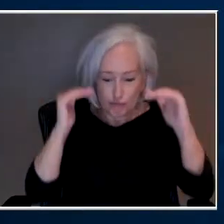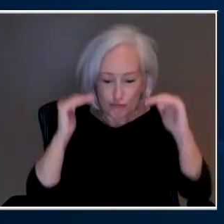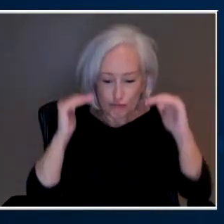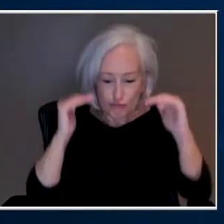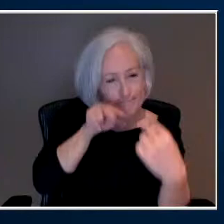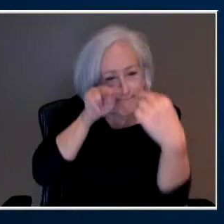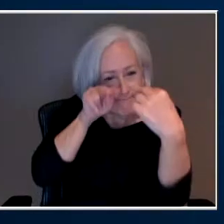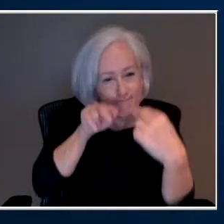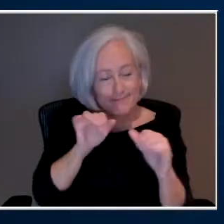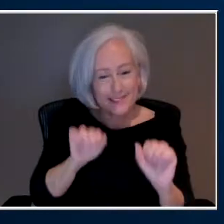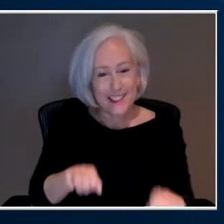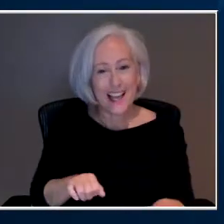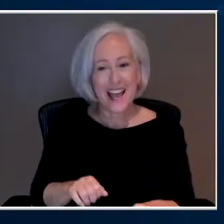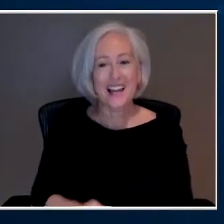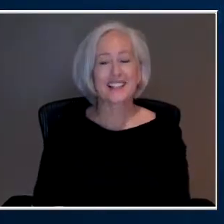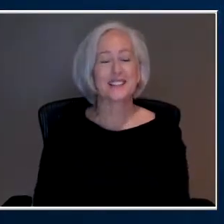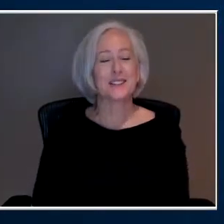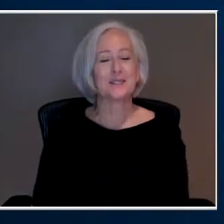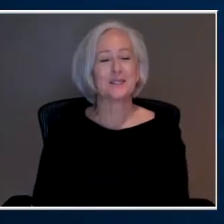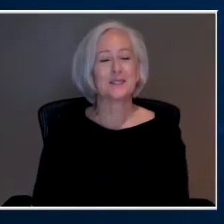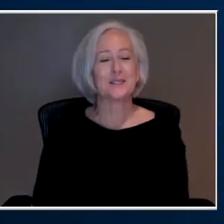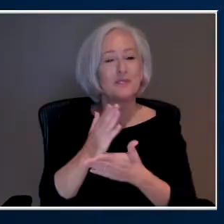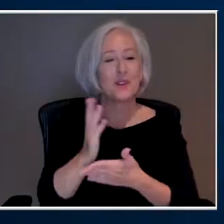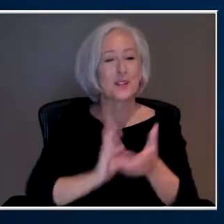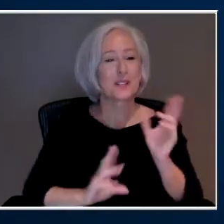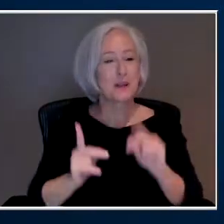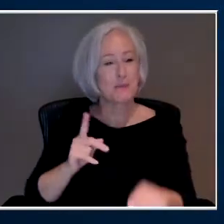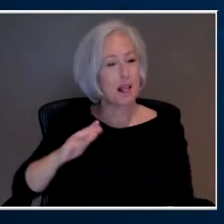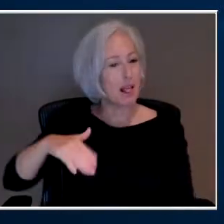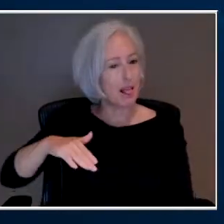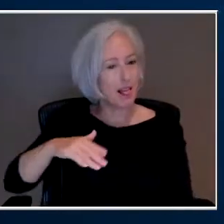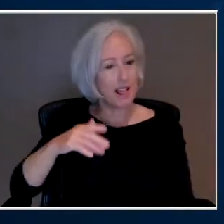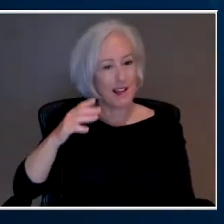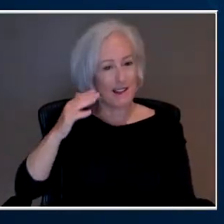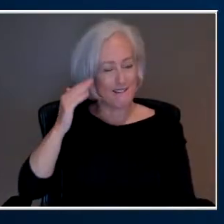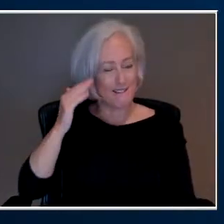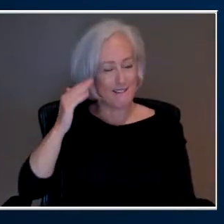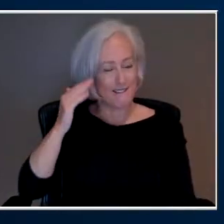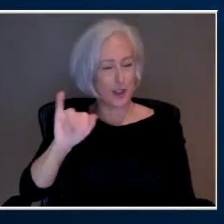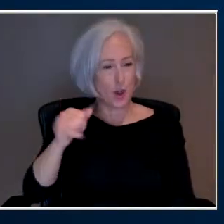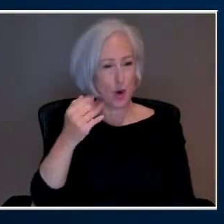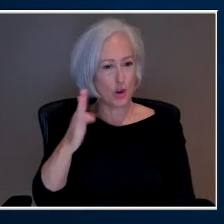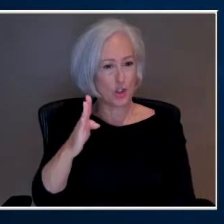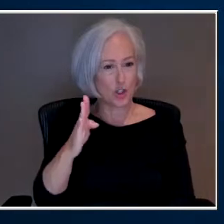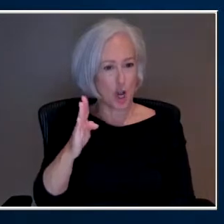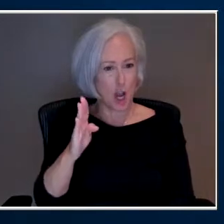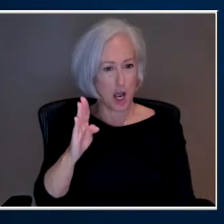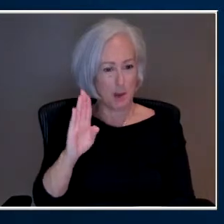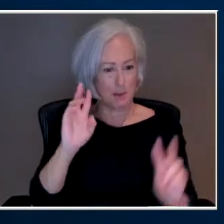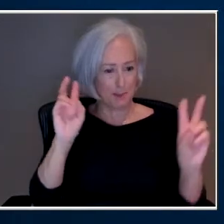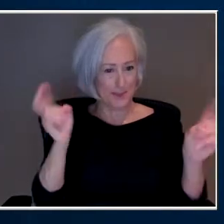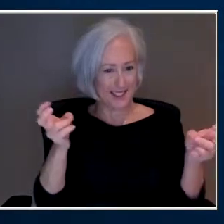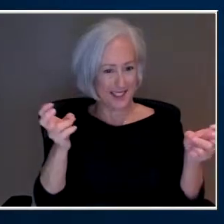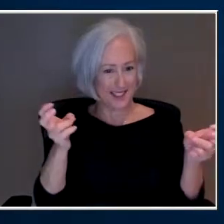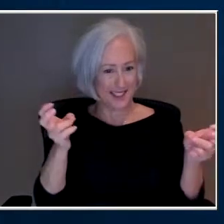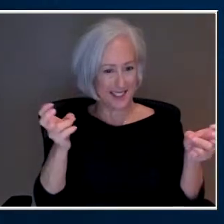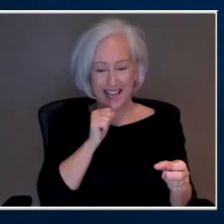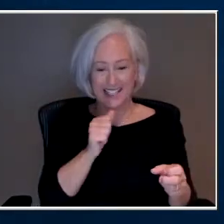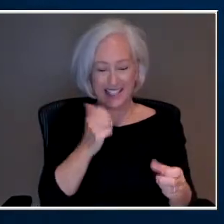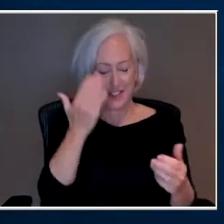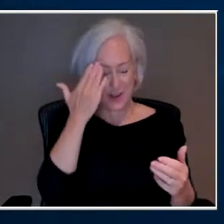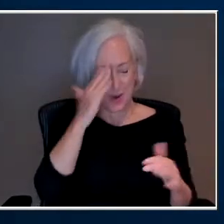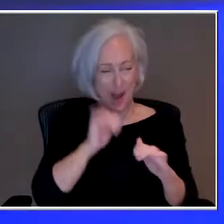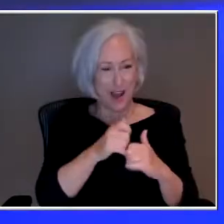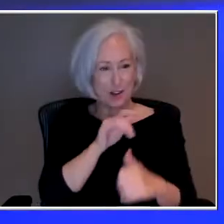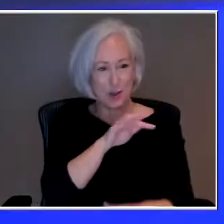for some people who may not be familiar with your job title, I was working on how to pronounce it today. Yeah. Pronounce it and tell us what it is. So